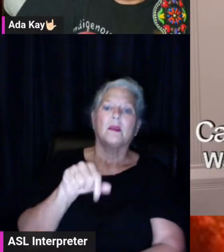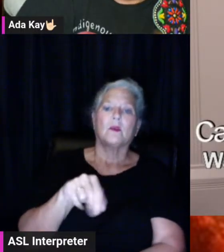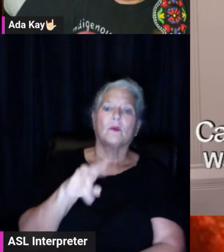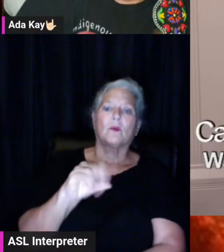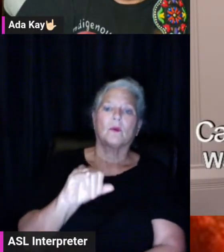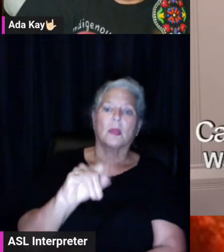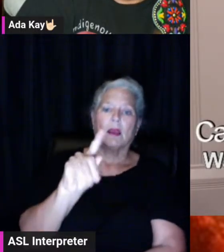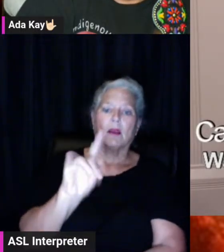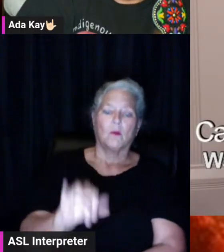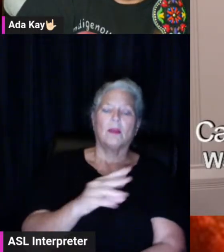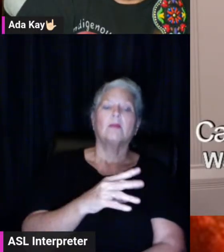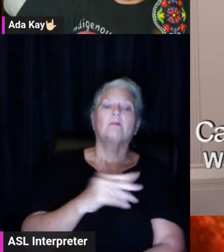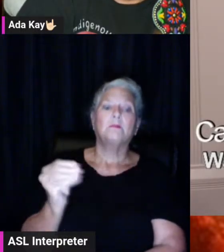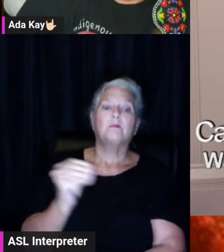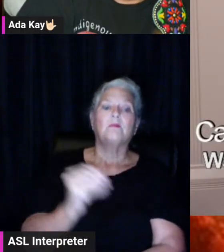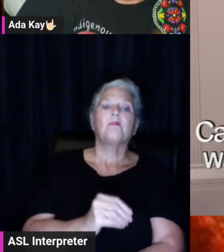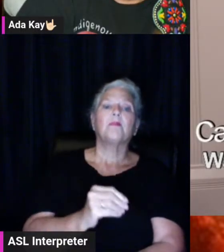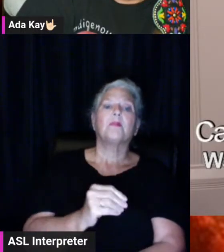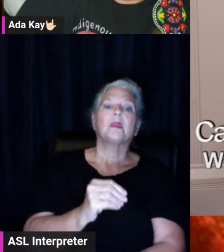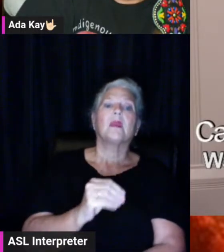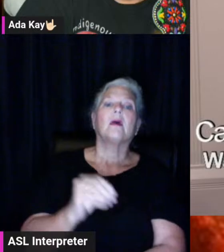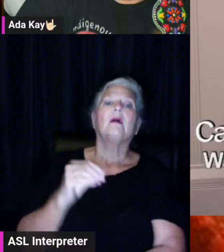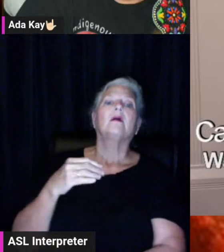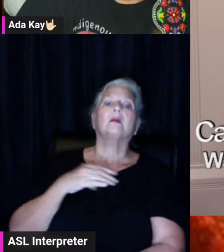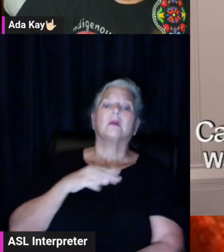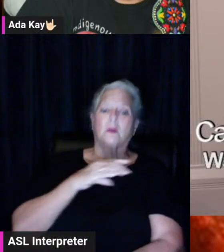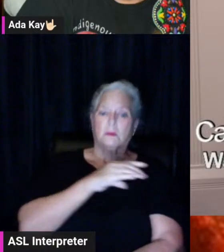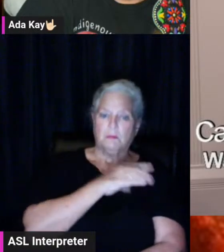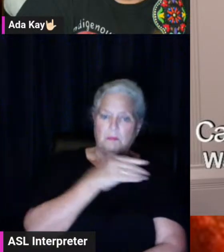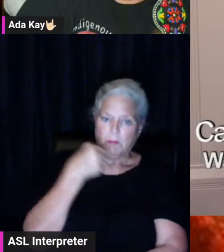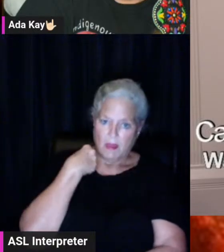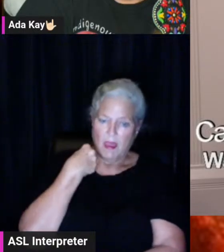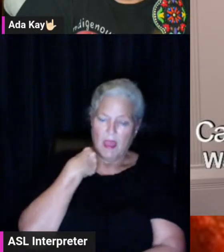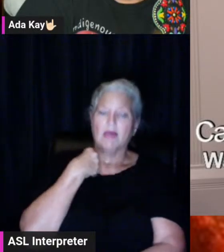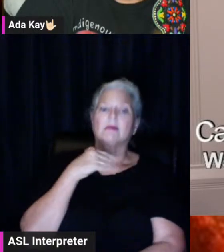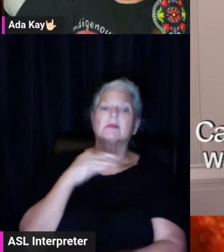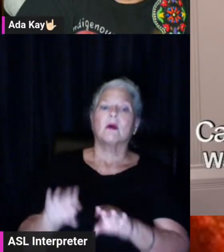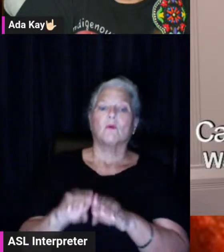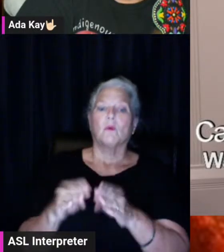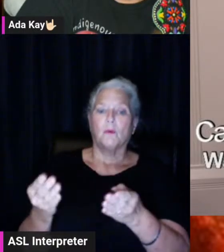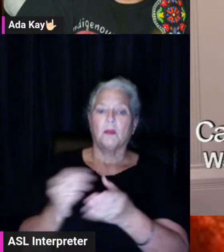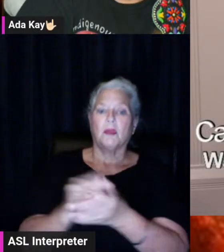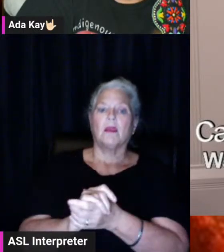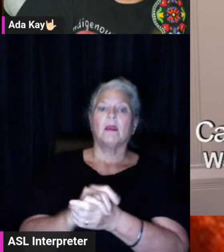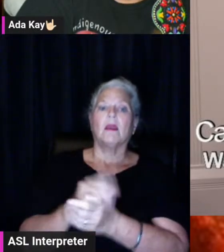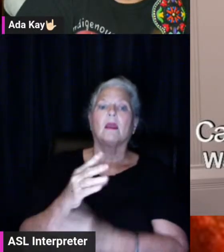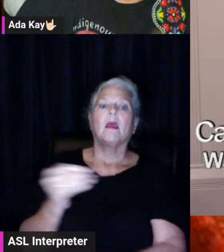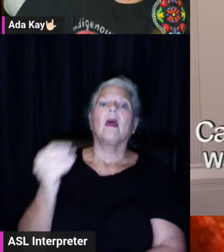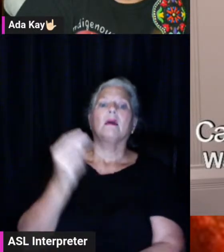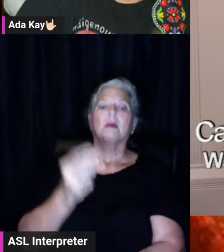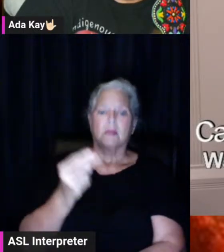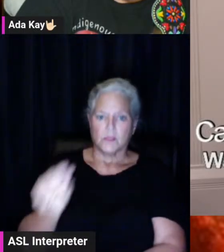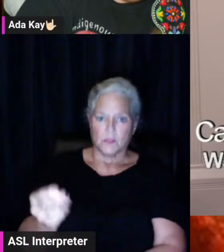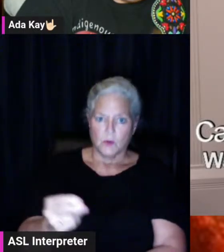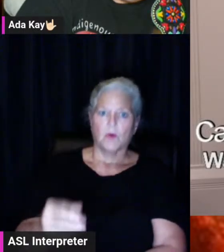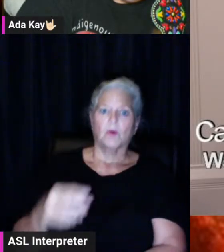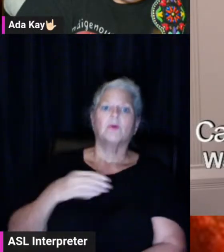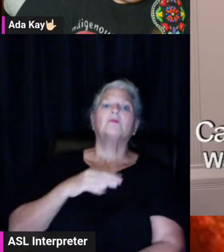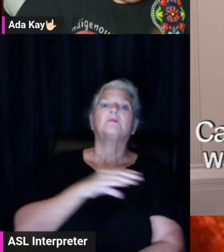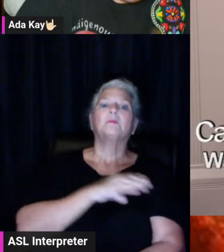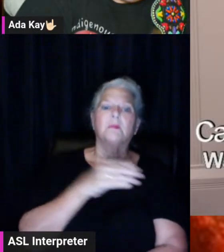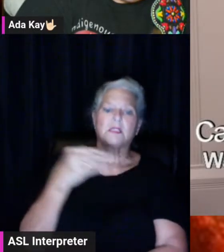Economic Development Commission has a vacancy. Energy Advisory Committee, a vacancy. Historical Commission, An alternate